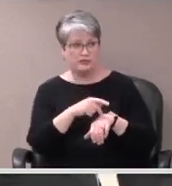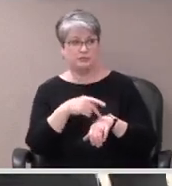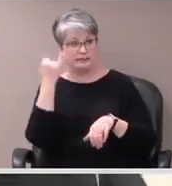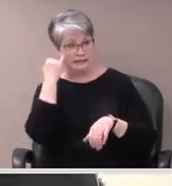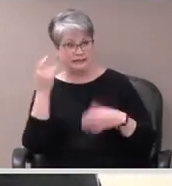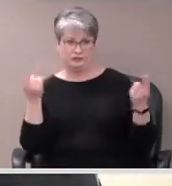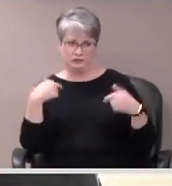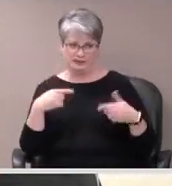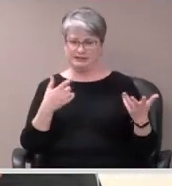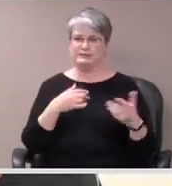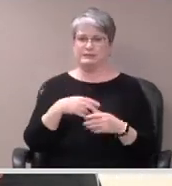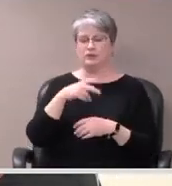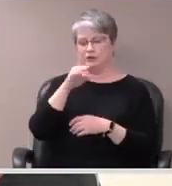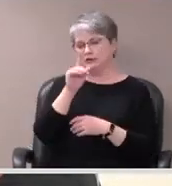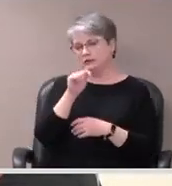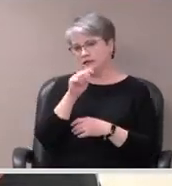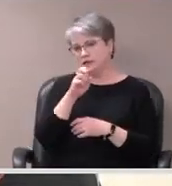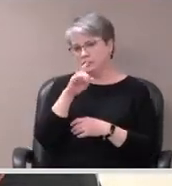Katanya Parker.